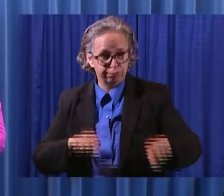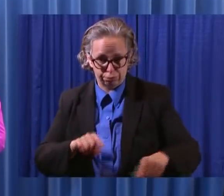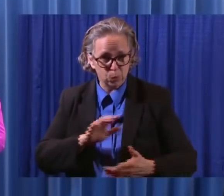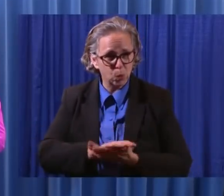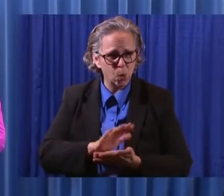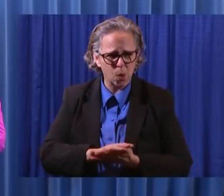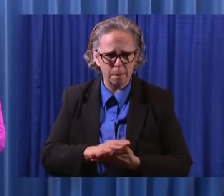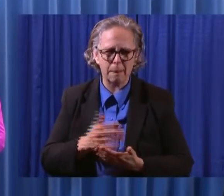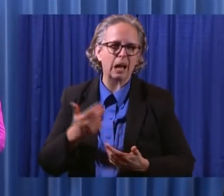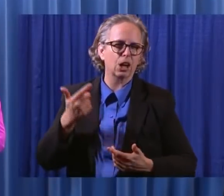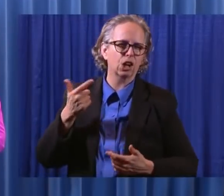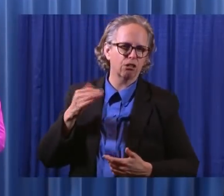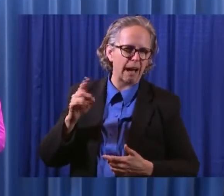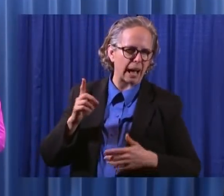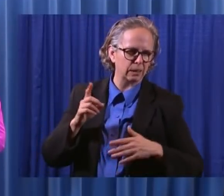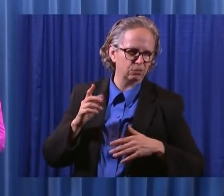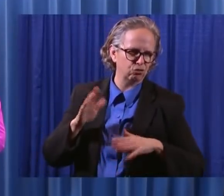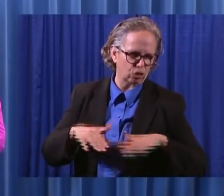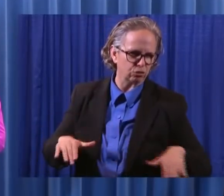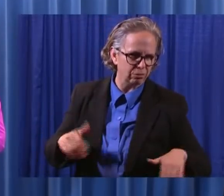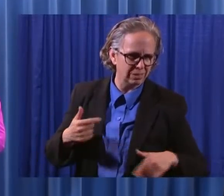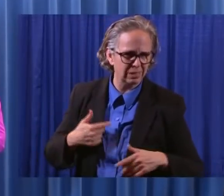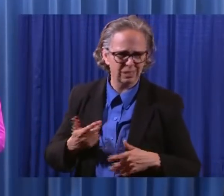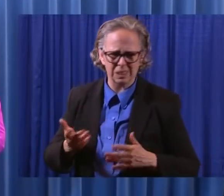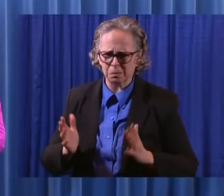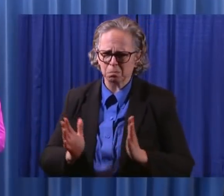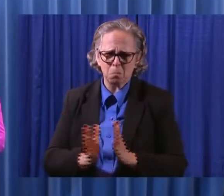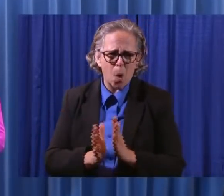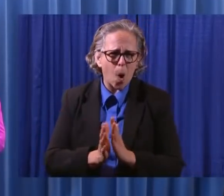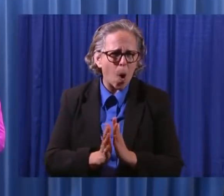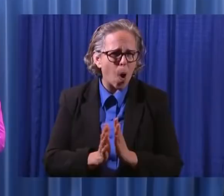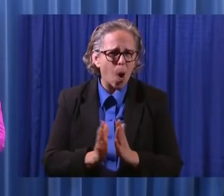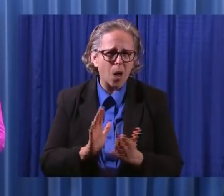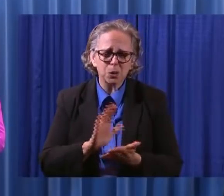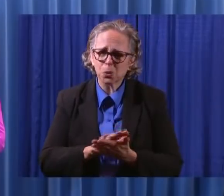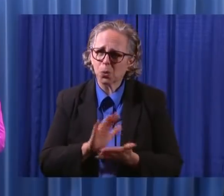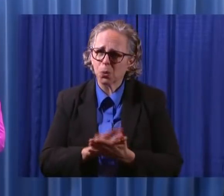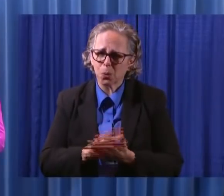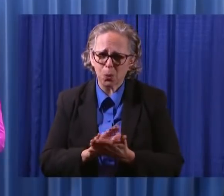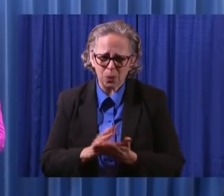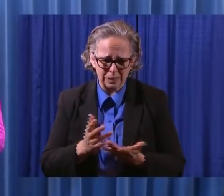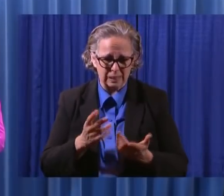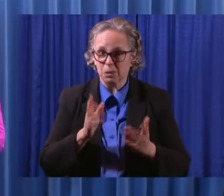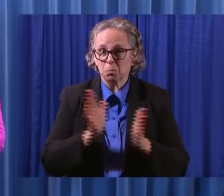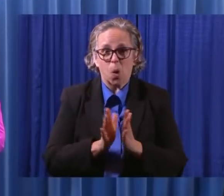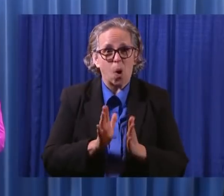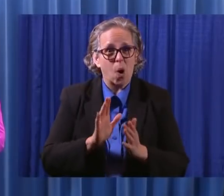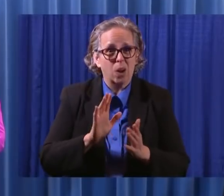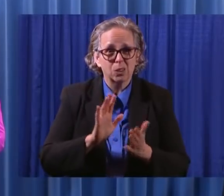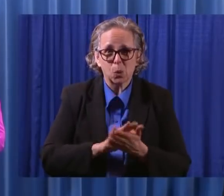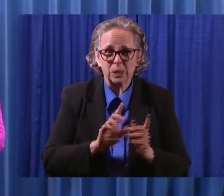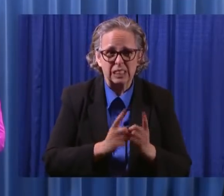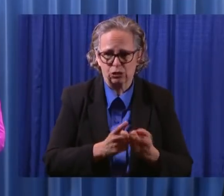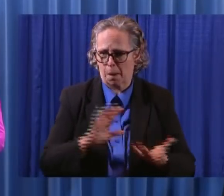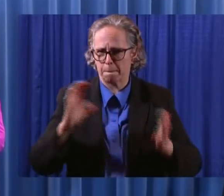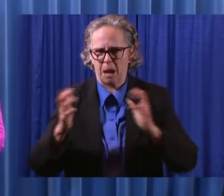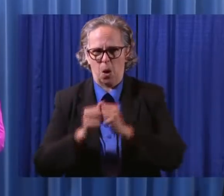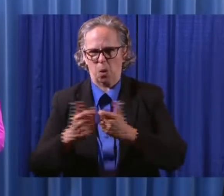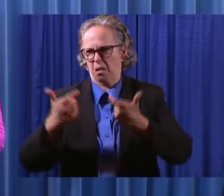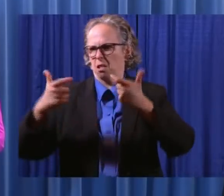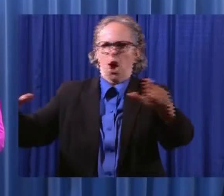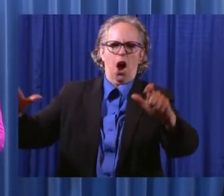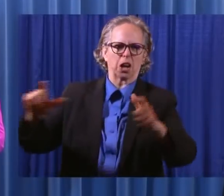grandkids go to school in Cedar Cliff, one of the smallest school districts in the state, from there all the way up to large districts. So